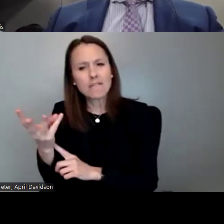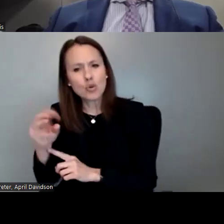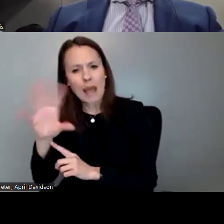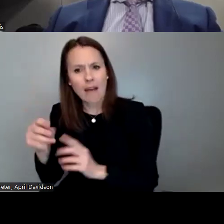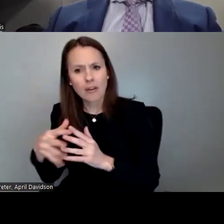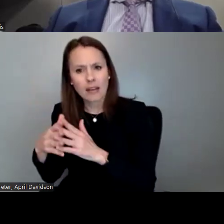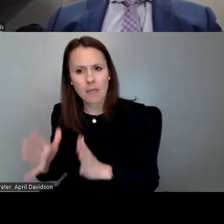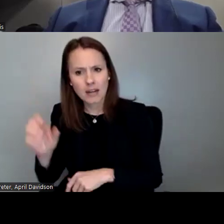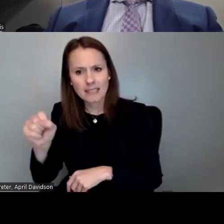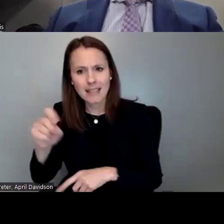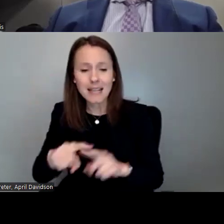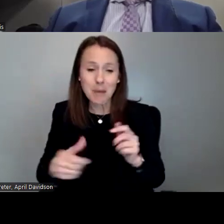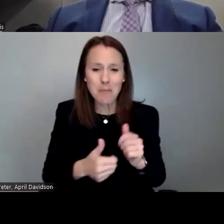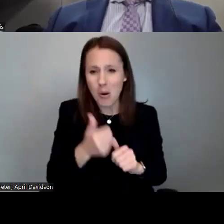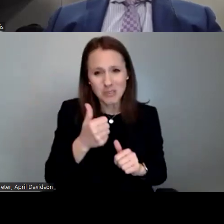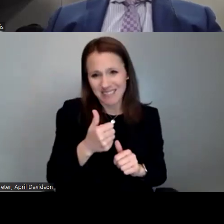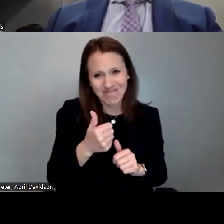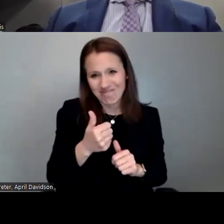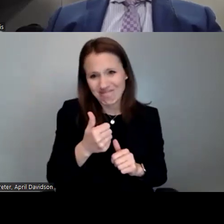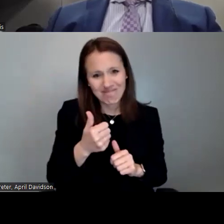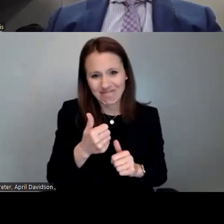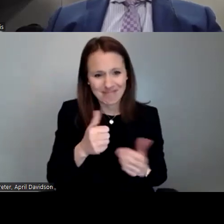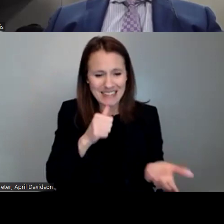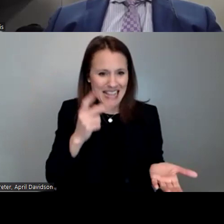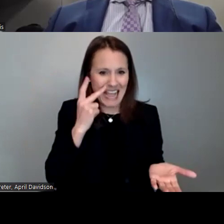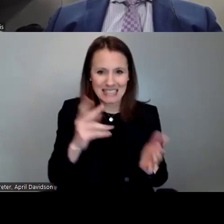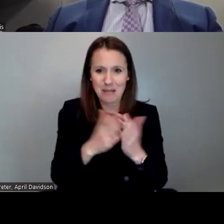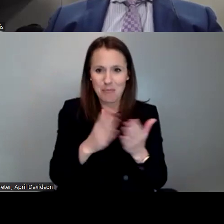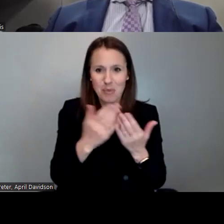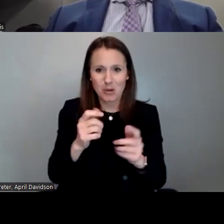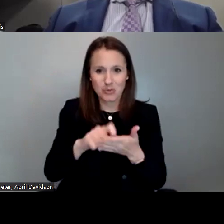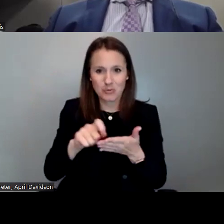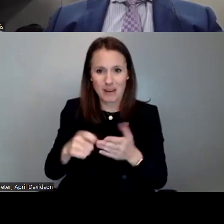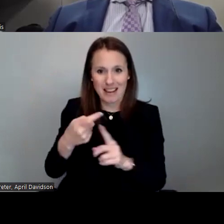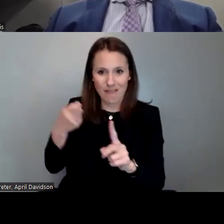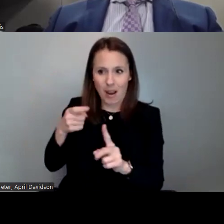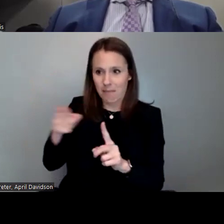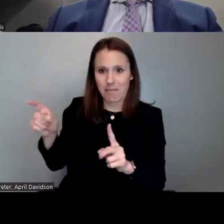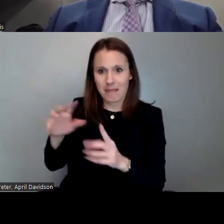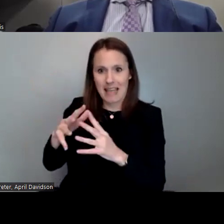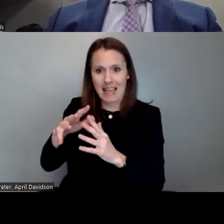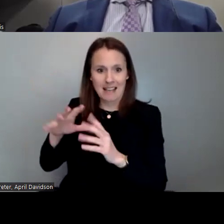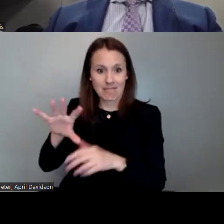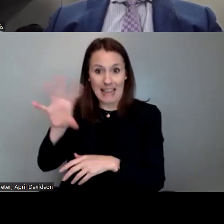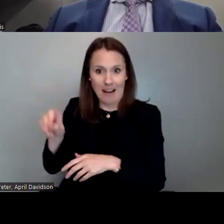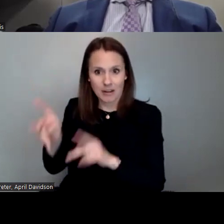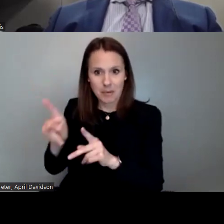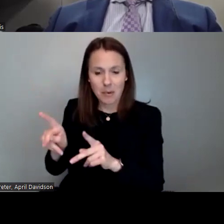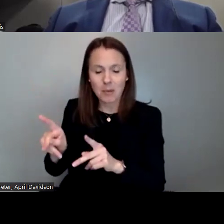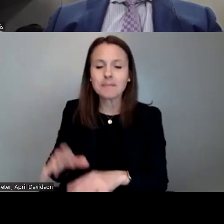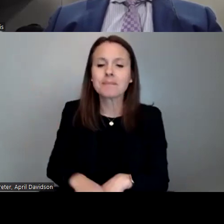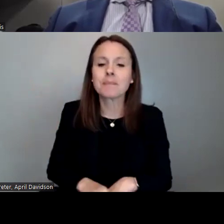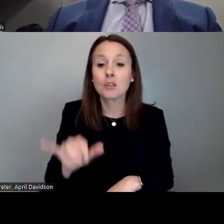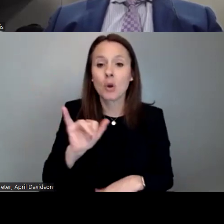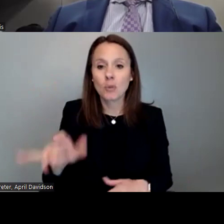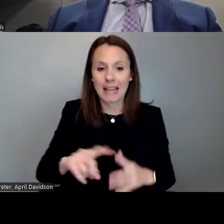but largely I haven't come across texts written by Africans. And like I explained in the beginning